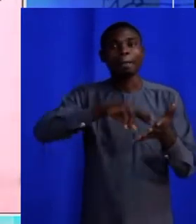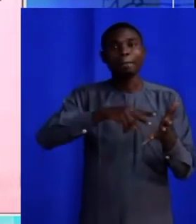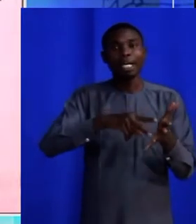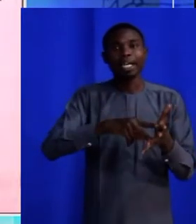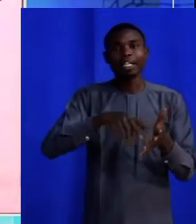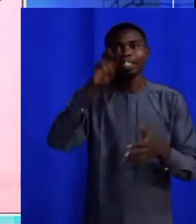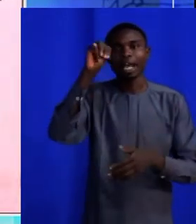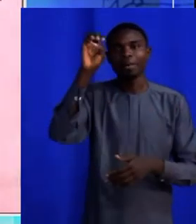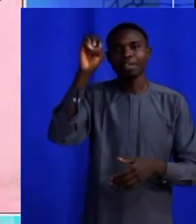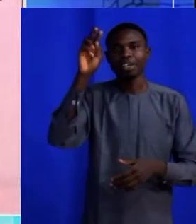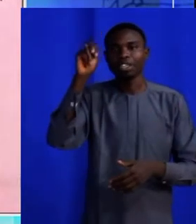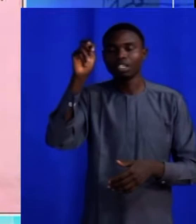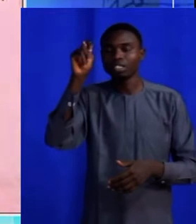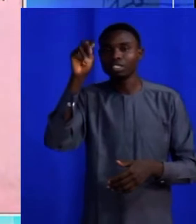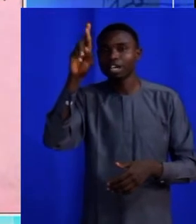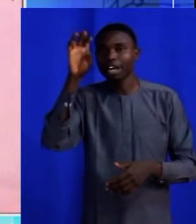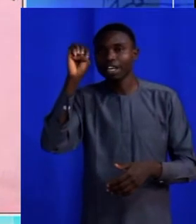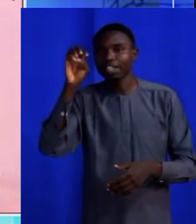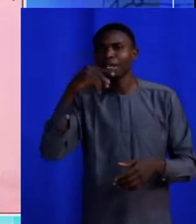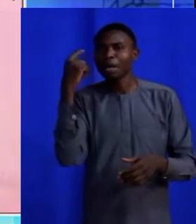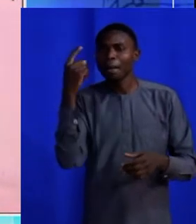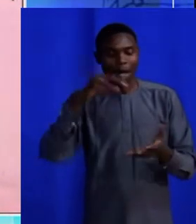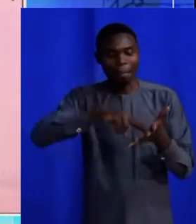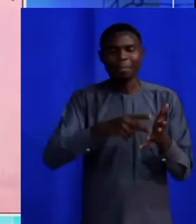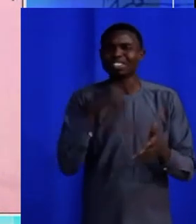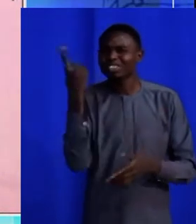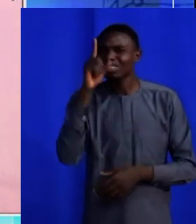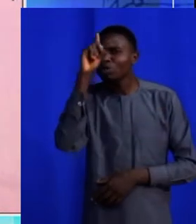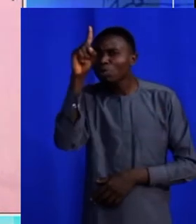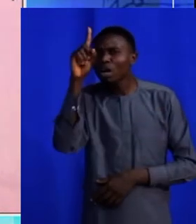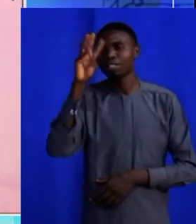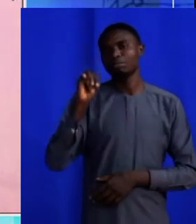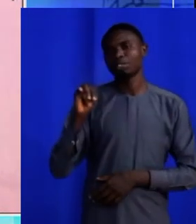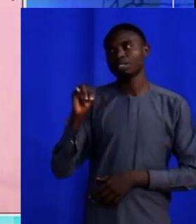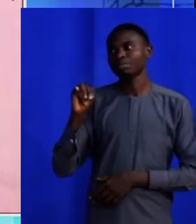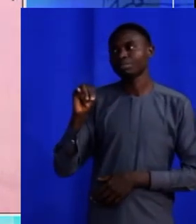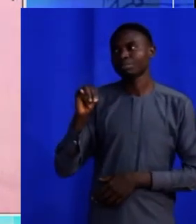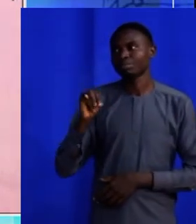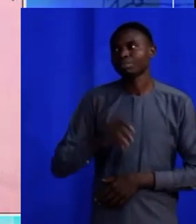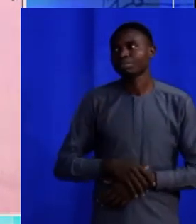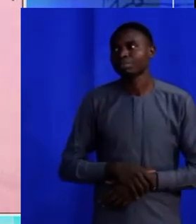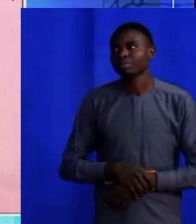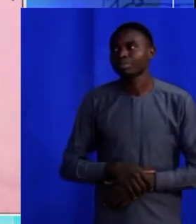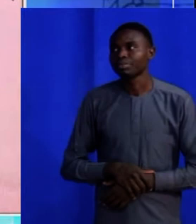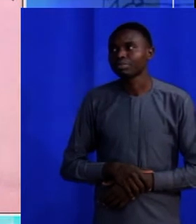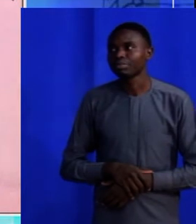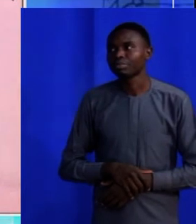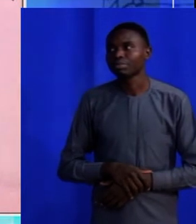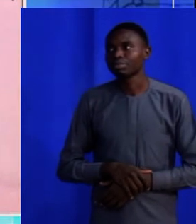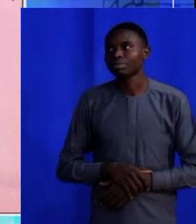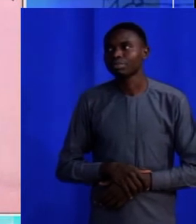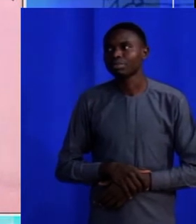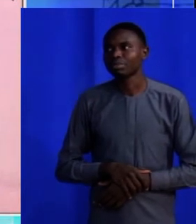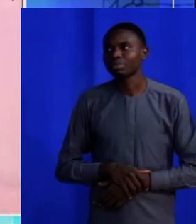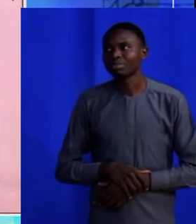camels, and others. Then work animals. Work. What do they give? What are the work animals